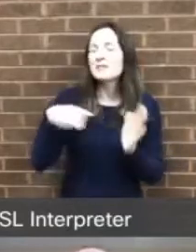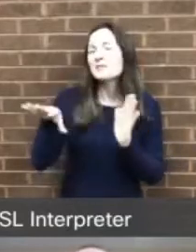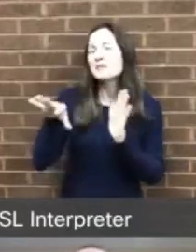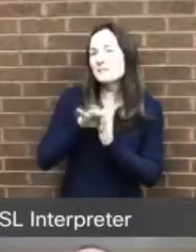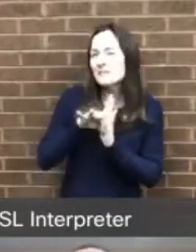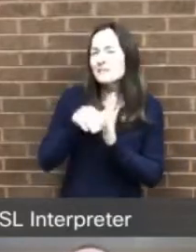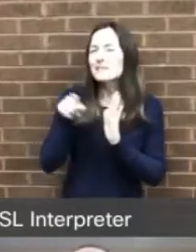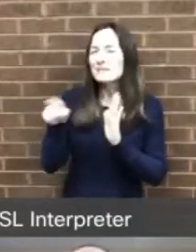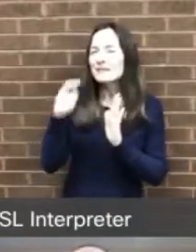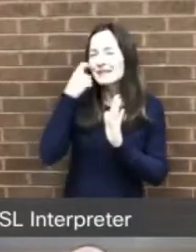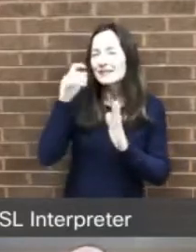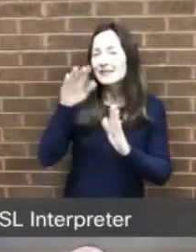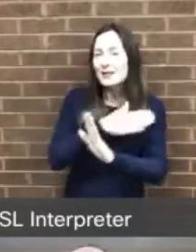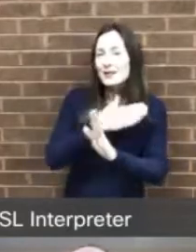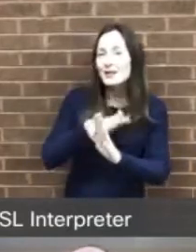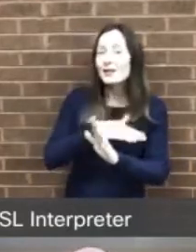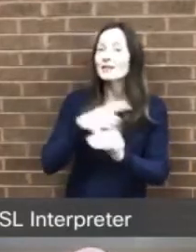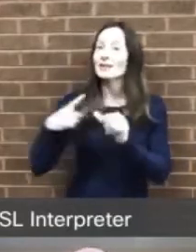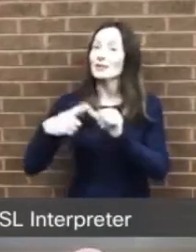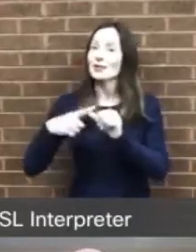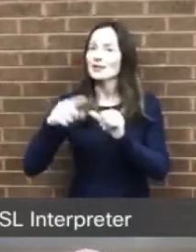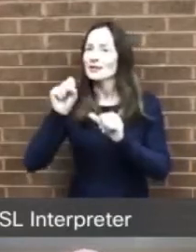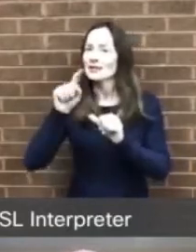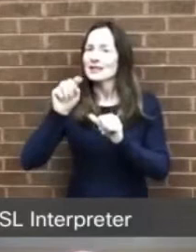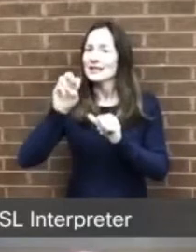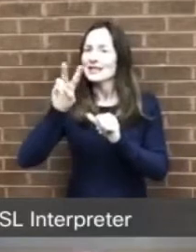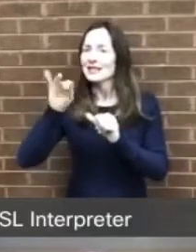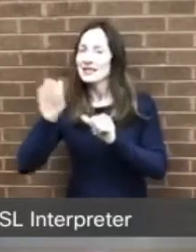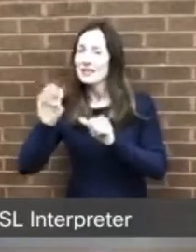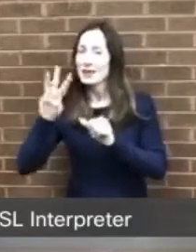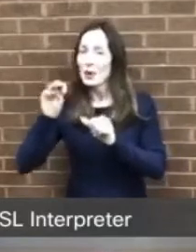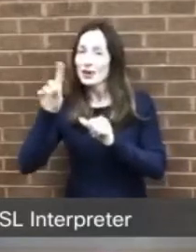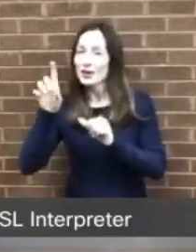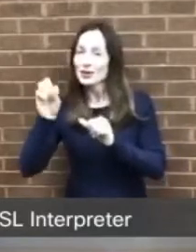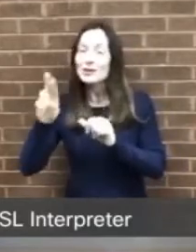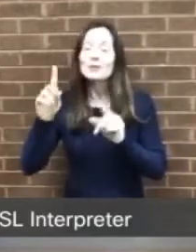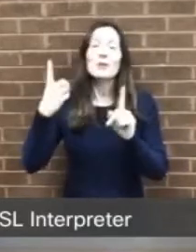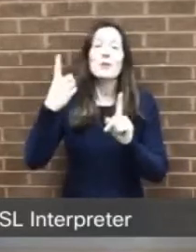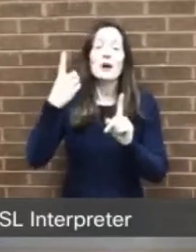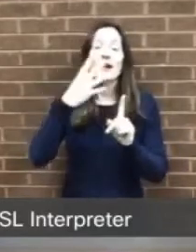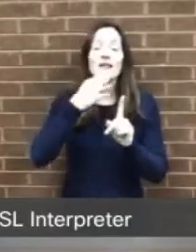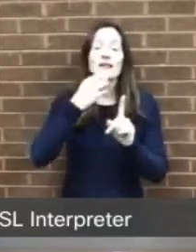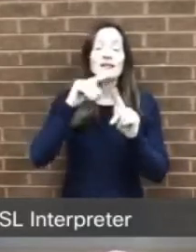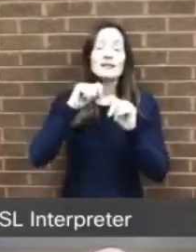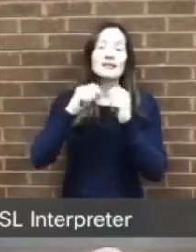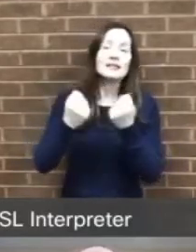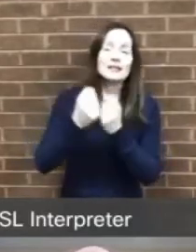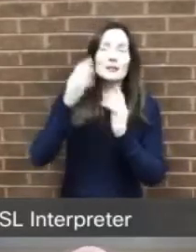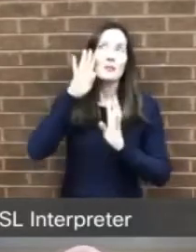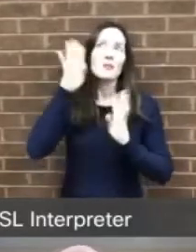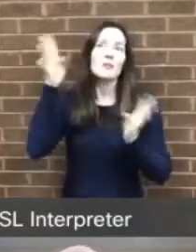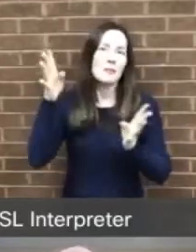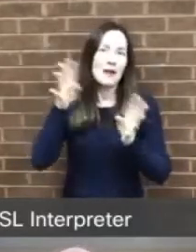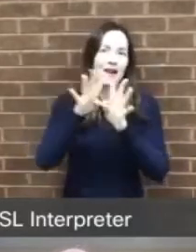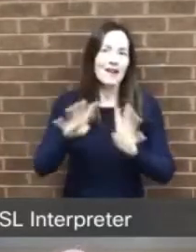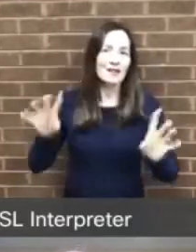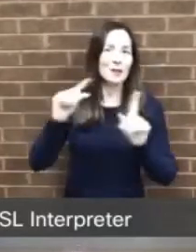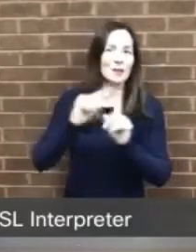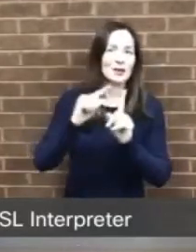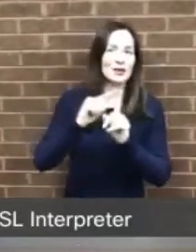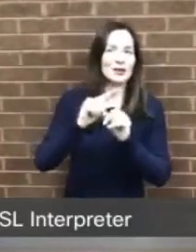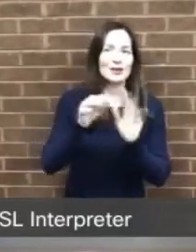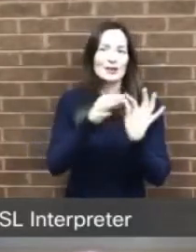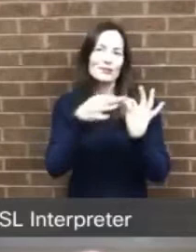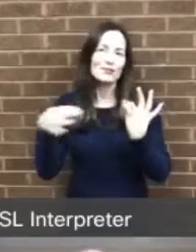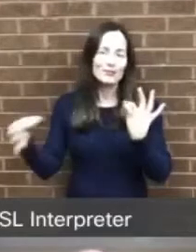that those gentlemen put a Hanukkah tune to, Hanukkah words anyway. So to help us get into the